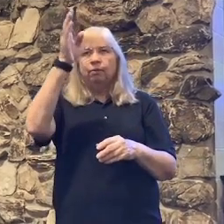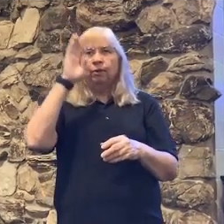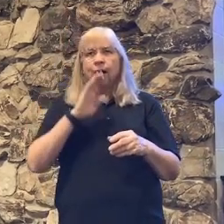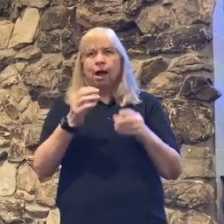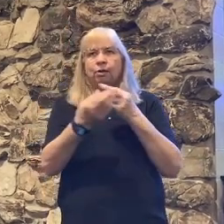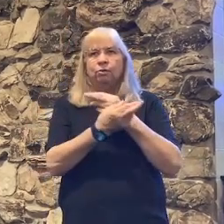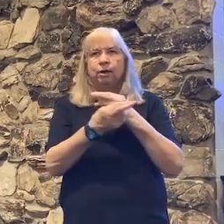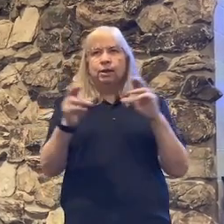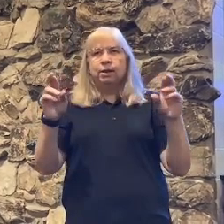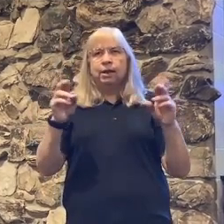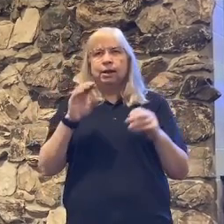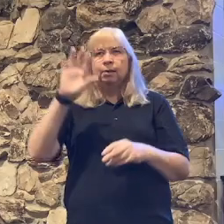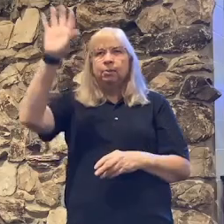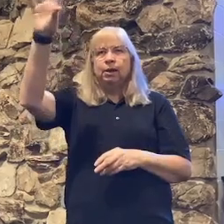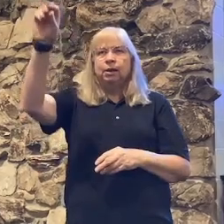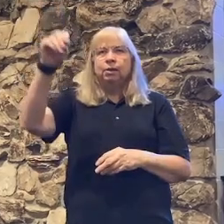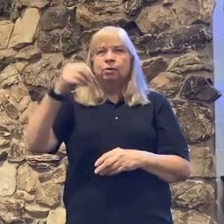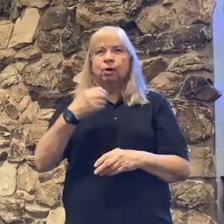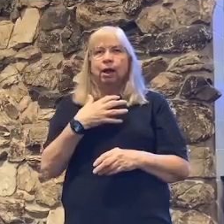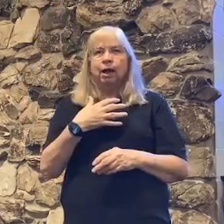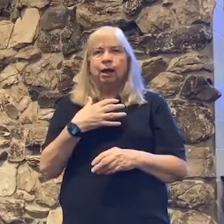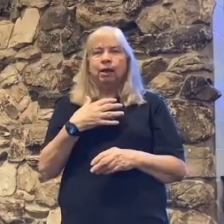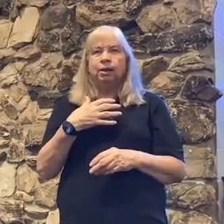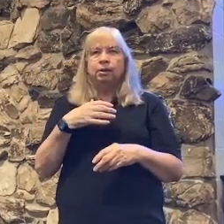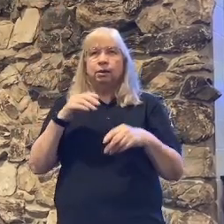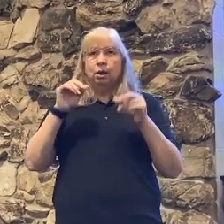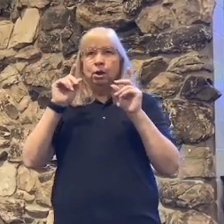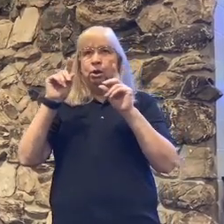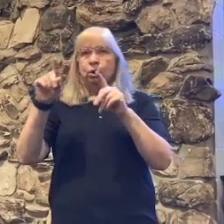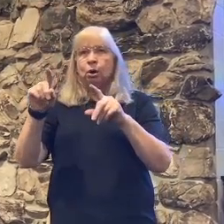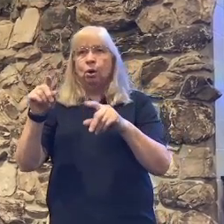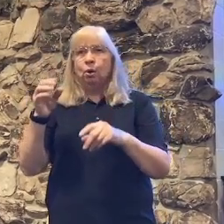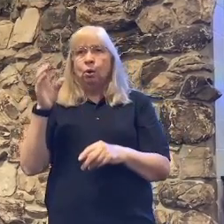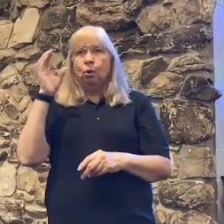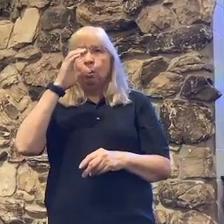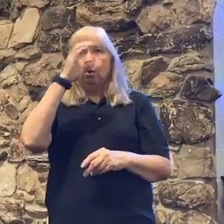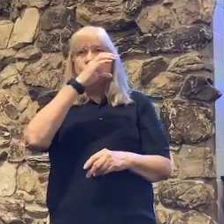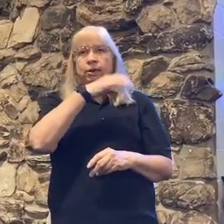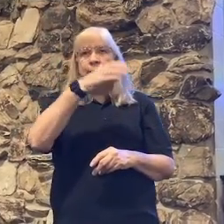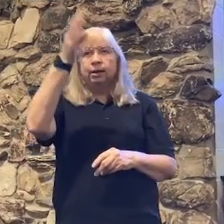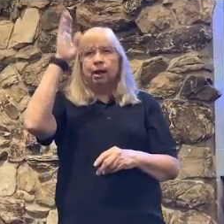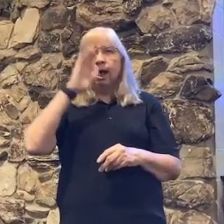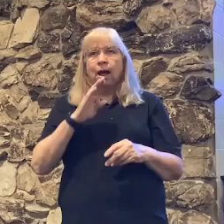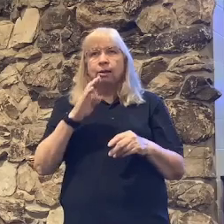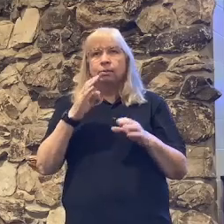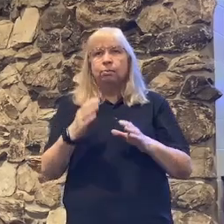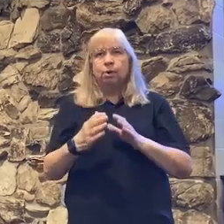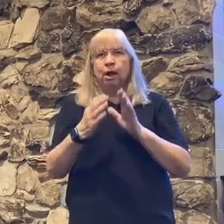Thank you.